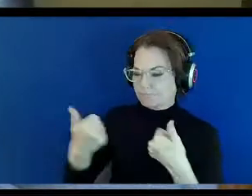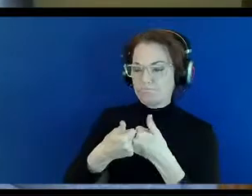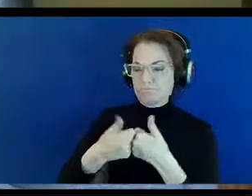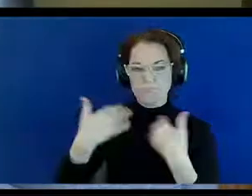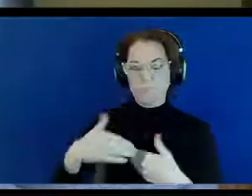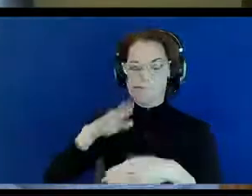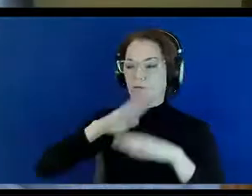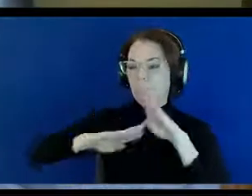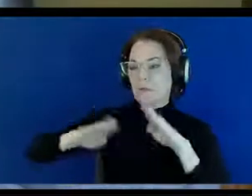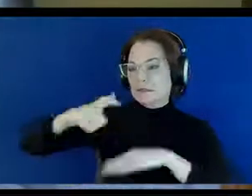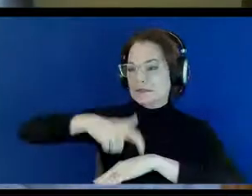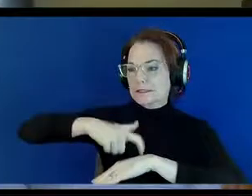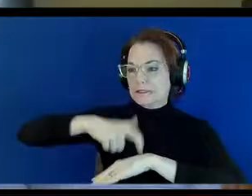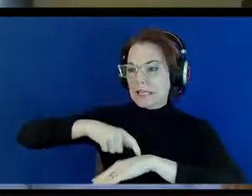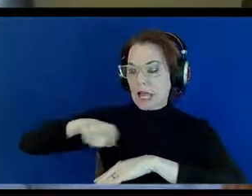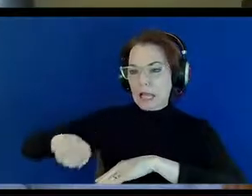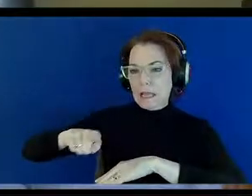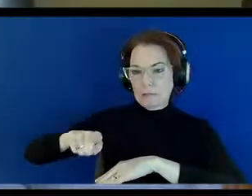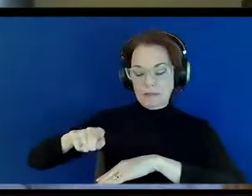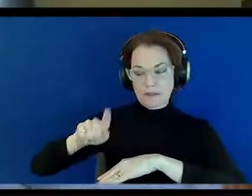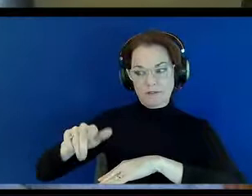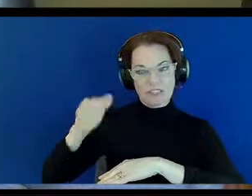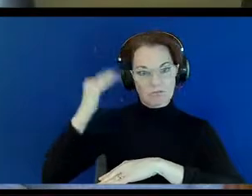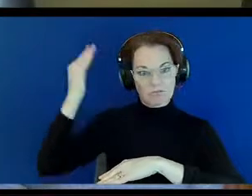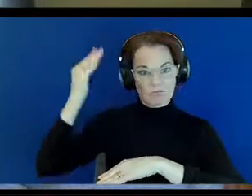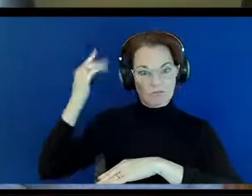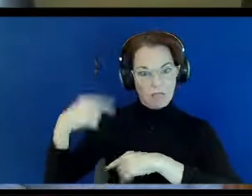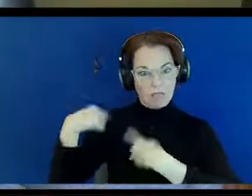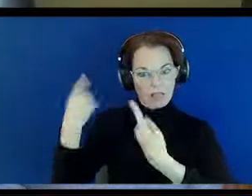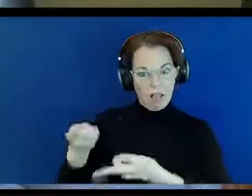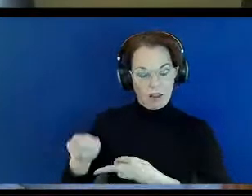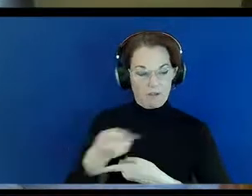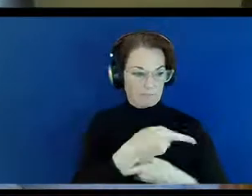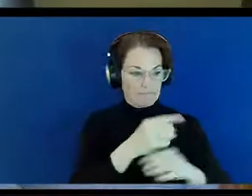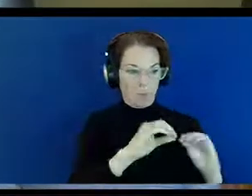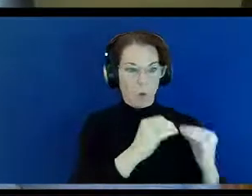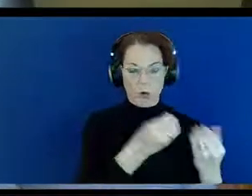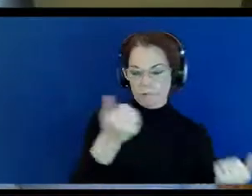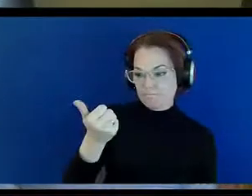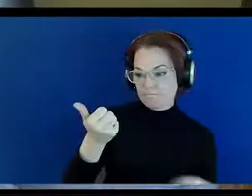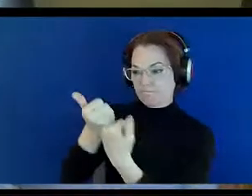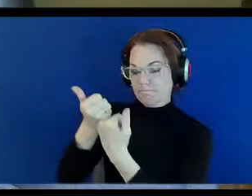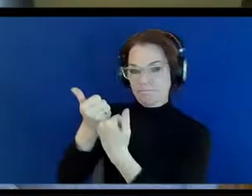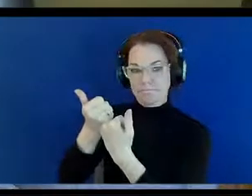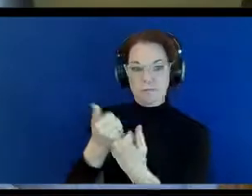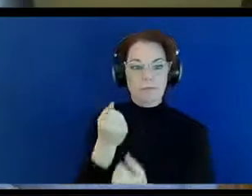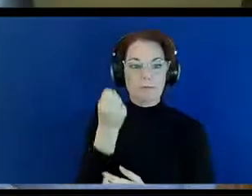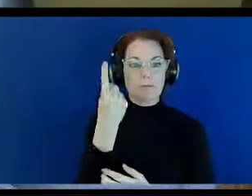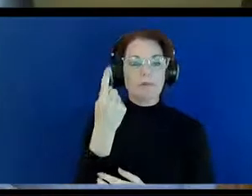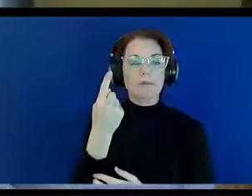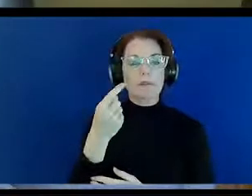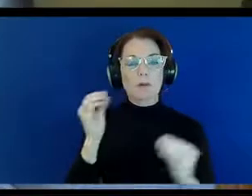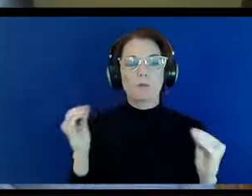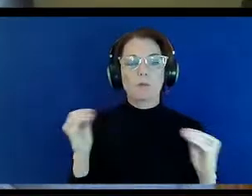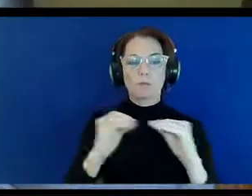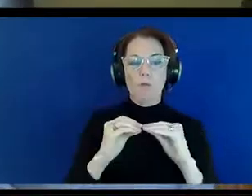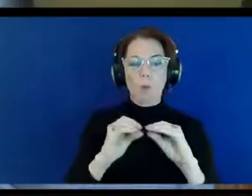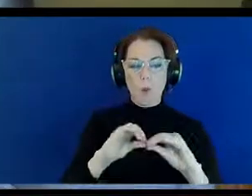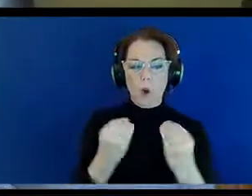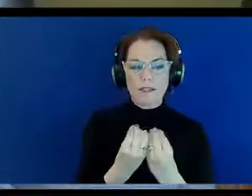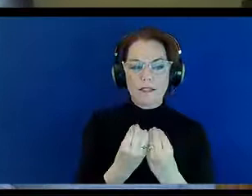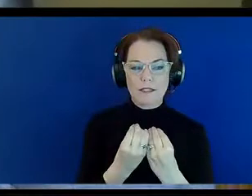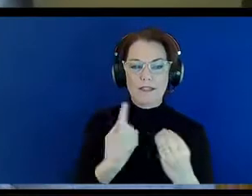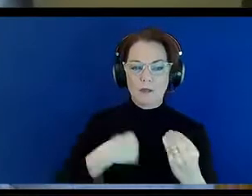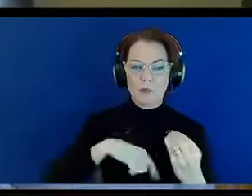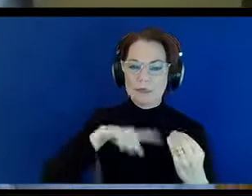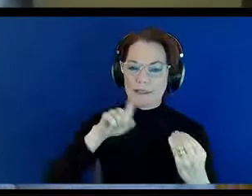difficult times of his adult life. There needs to be more organizations like the Homes of Hope in Greenville